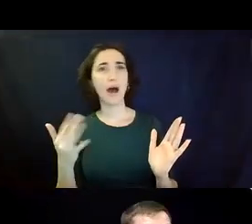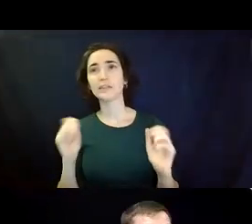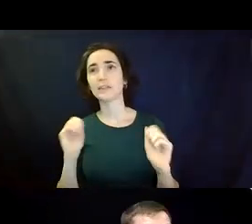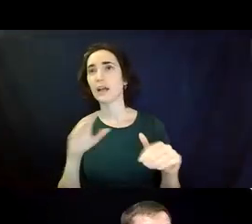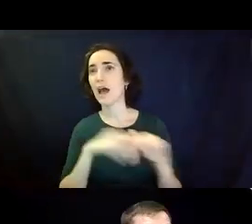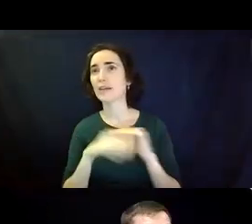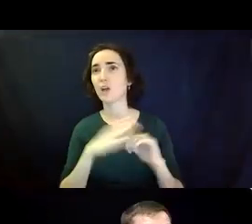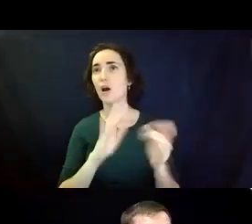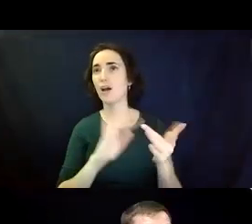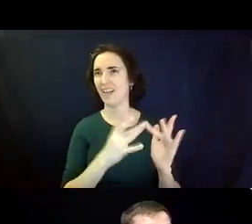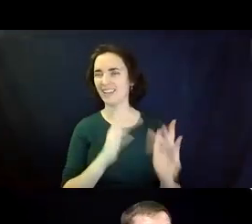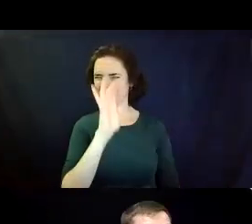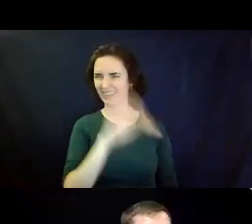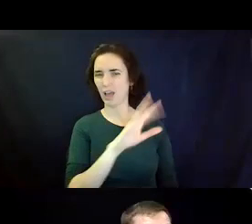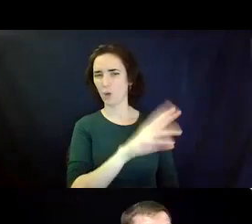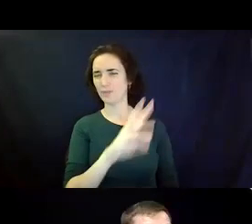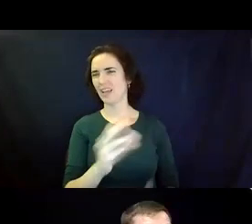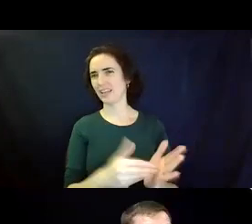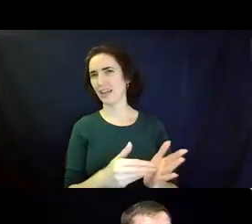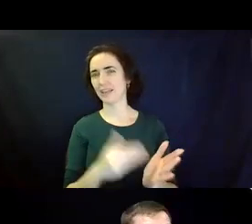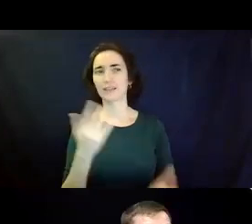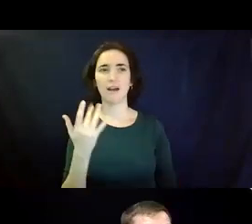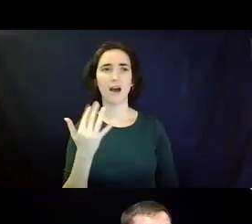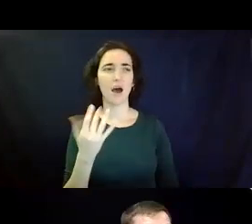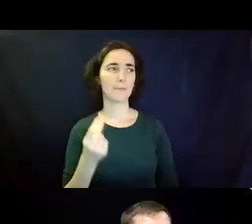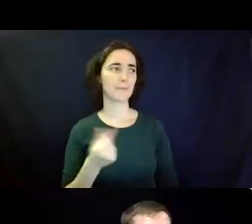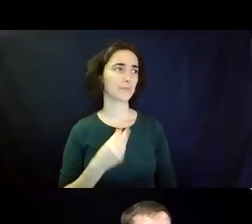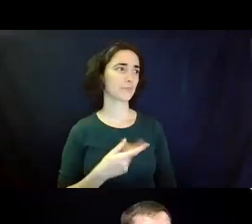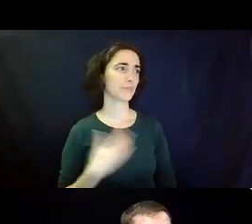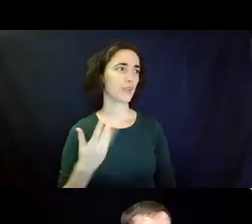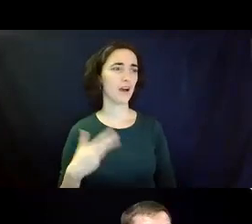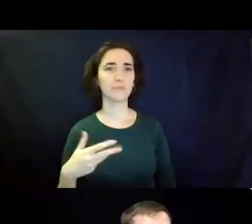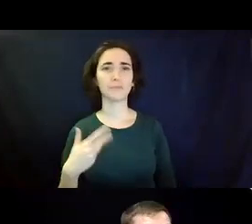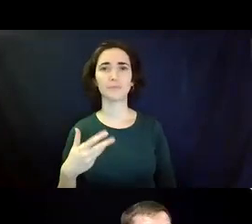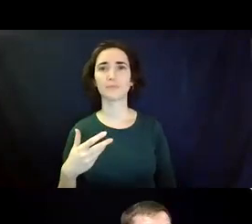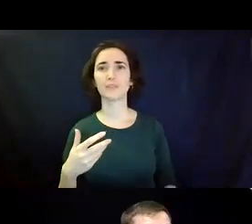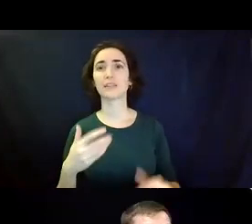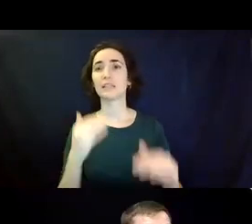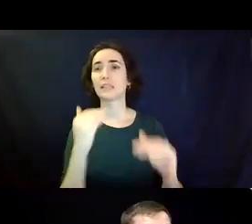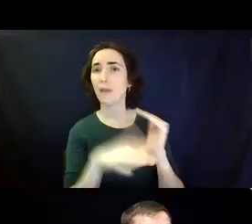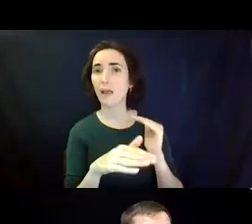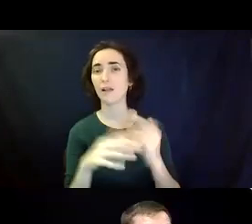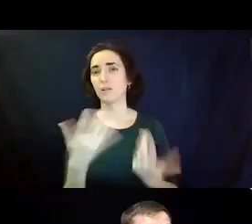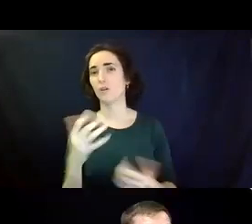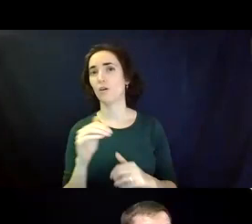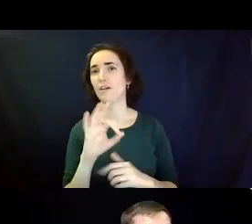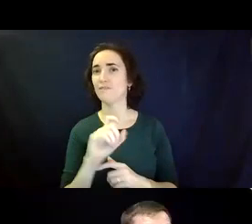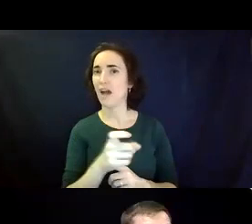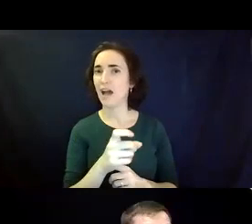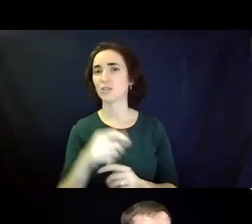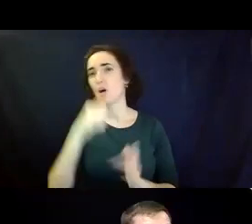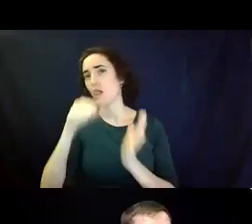again, at that website, and submit it through email, through fax, or through